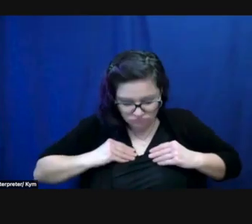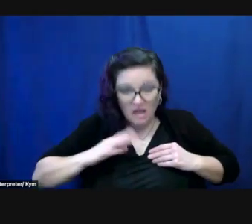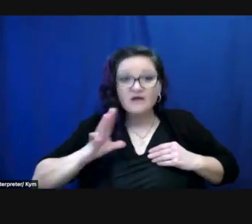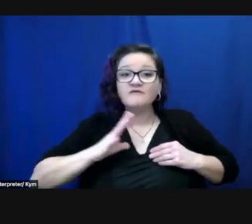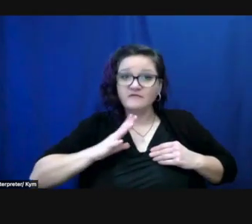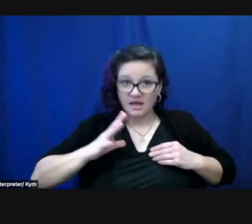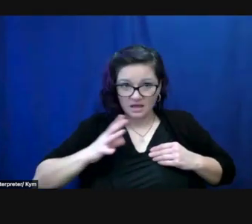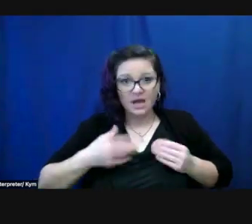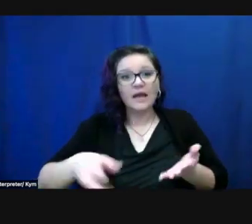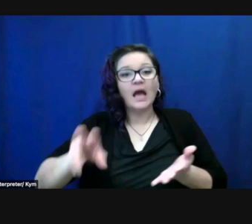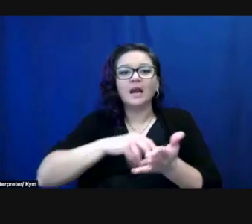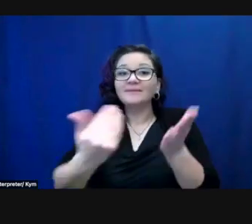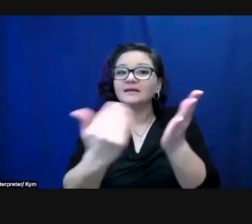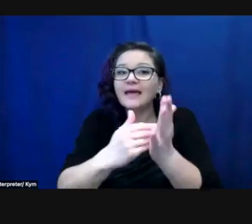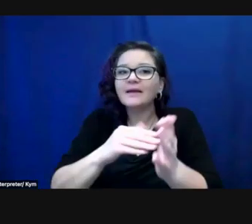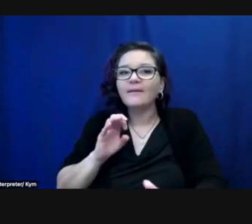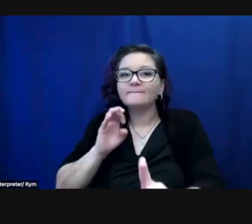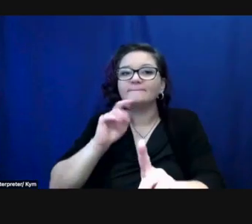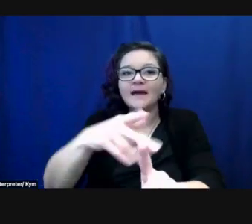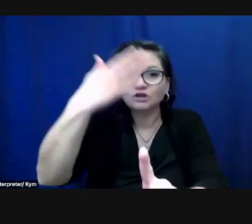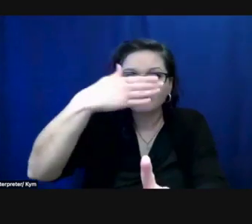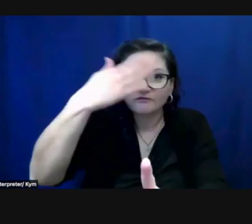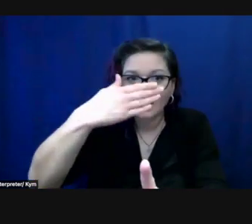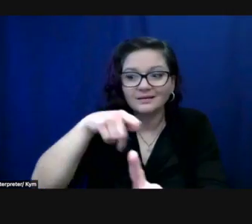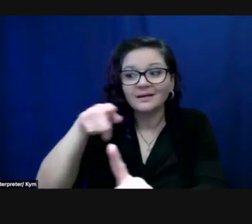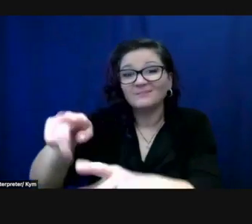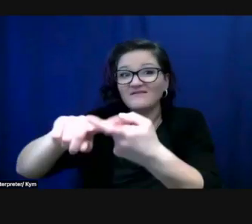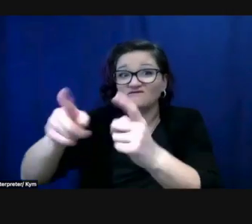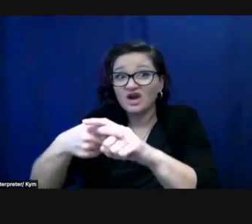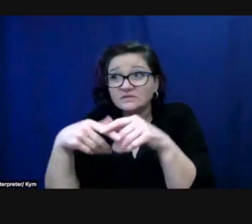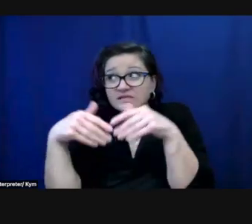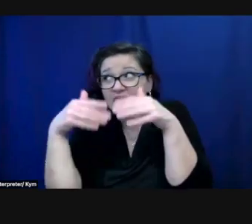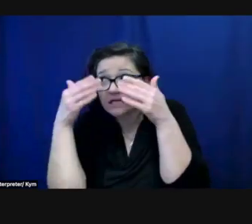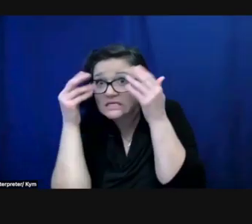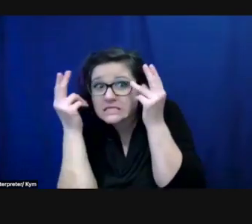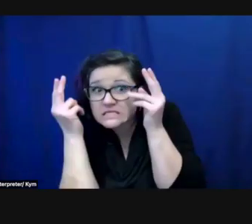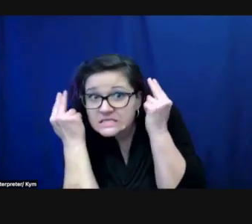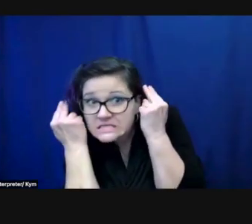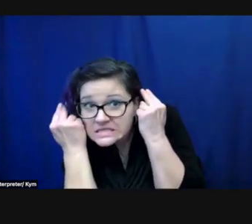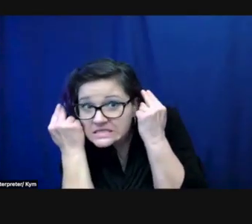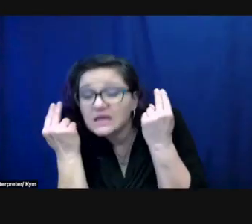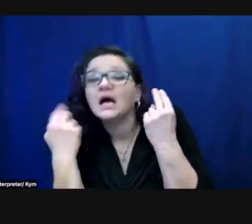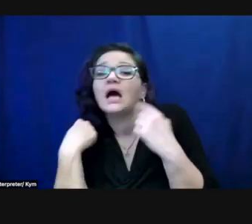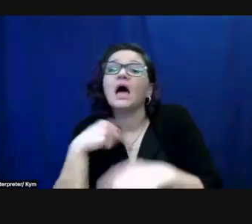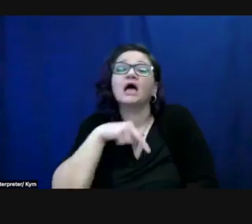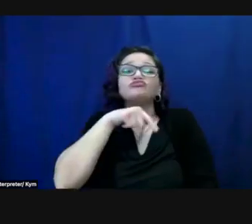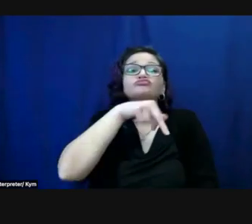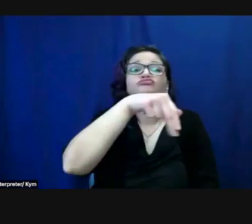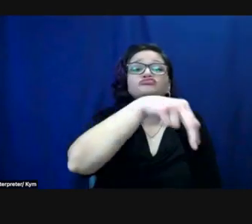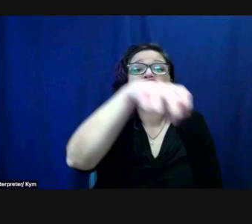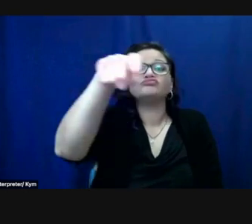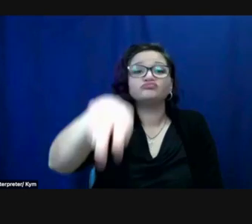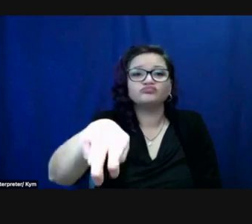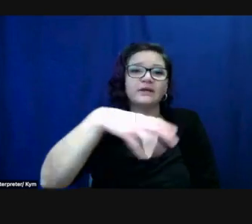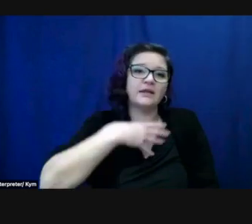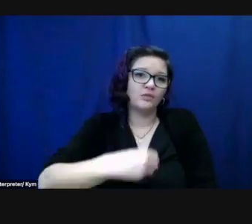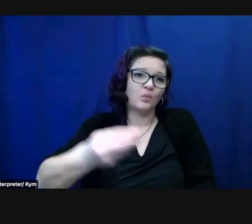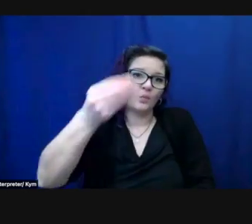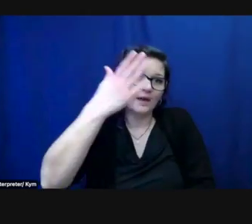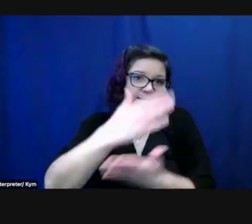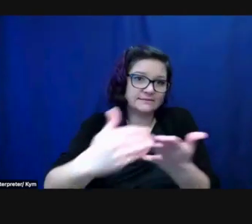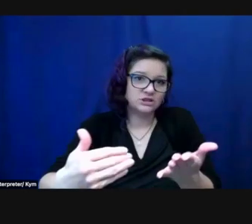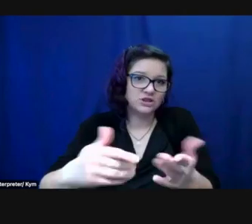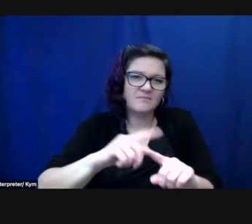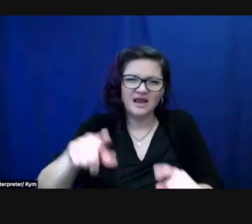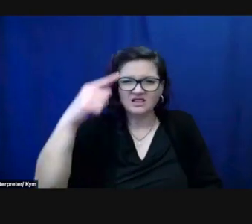my friend who was sitting up there cowering. And I marched myself back up and I sat in the white section. But I